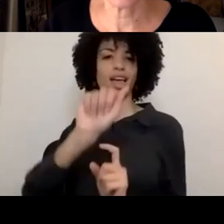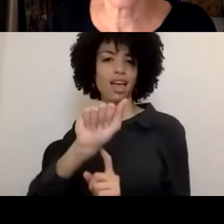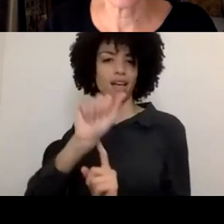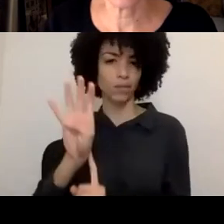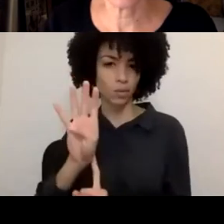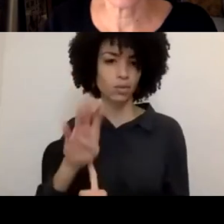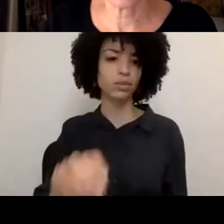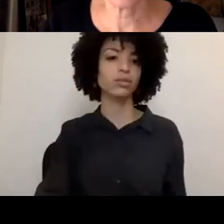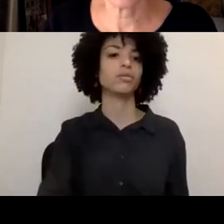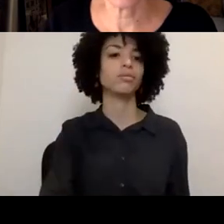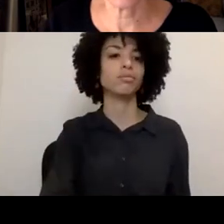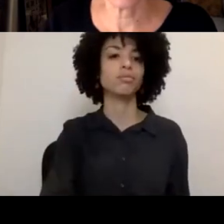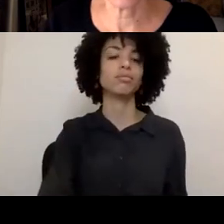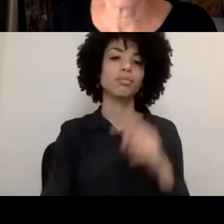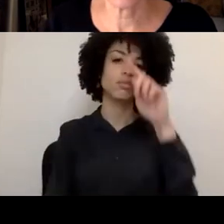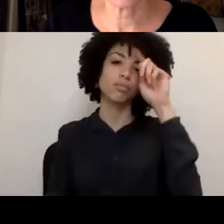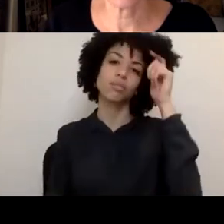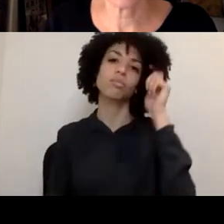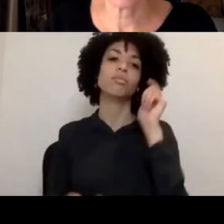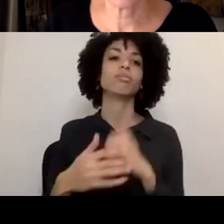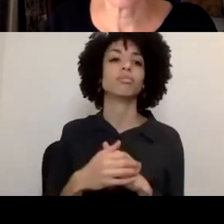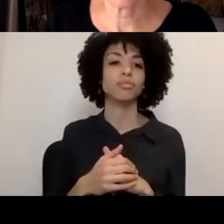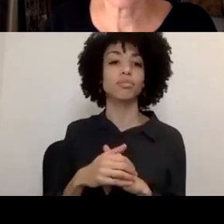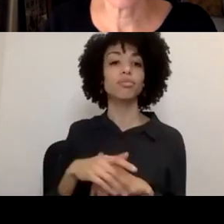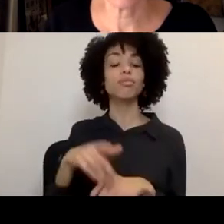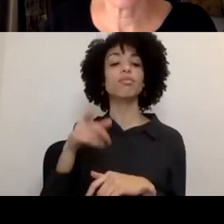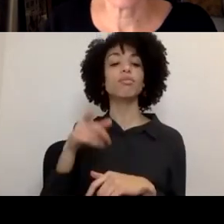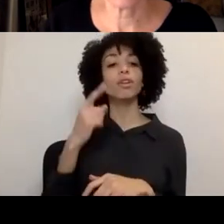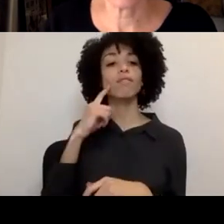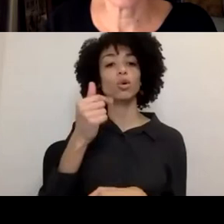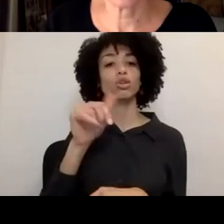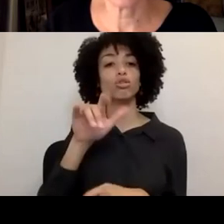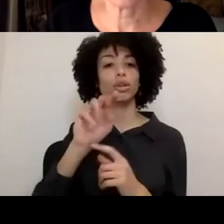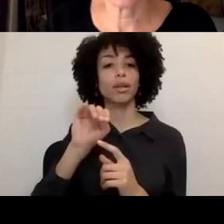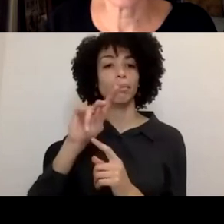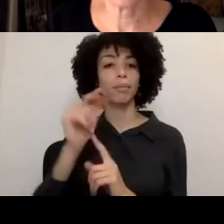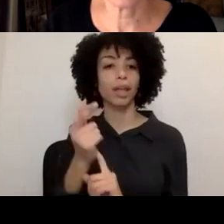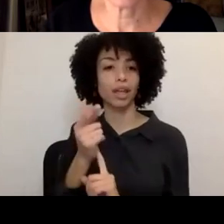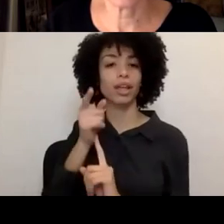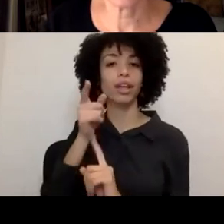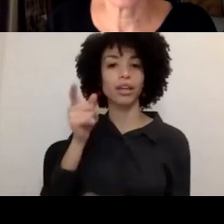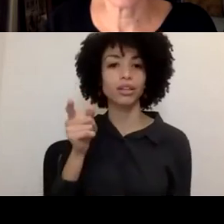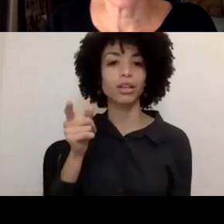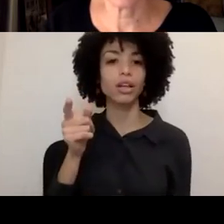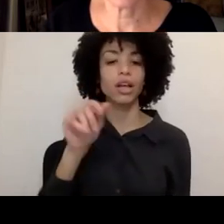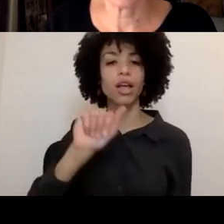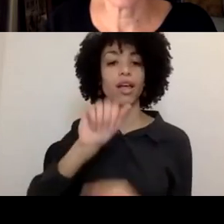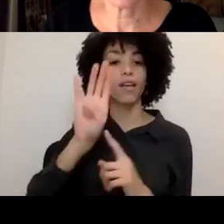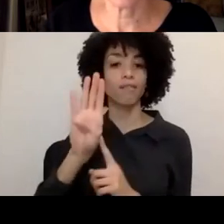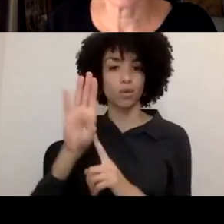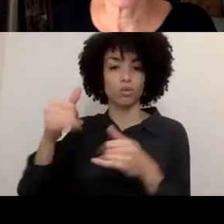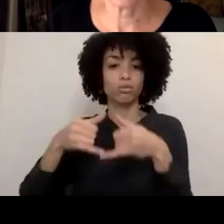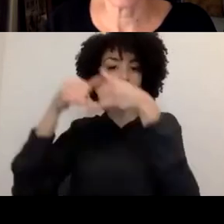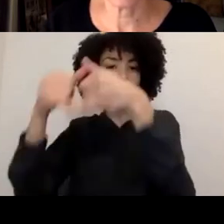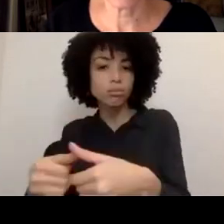within and between specific communities of color. For example, anti-Blackness in the Asian community and xenophobia toward immigrant communities.